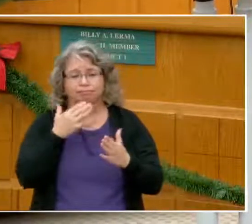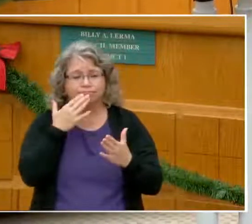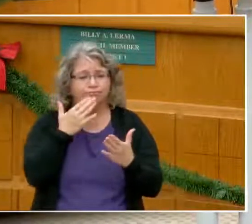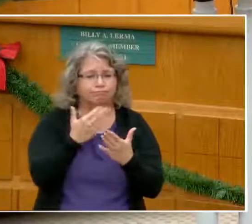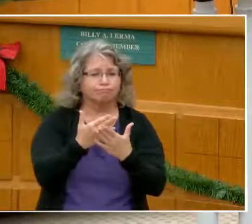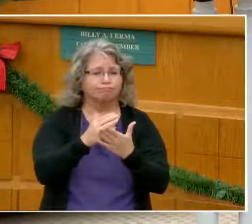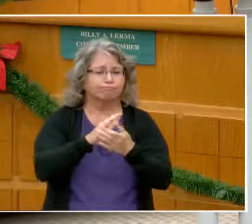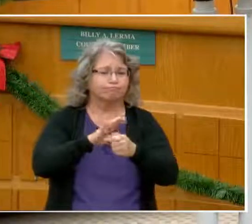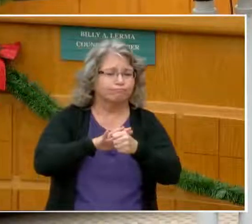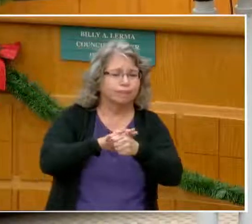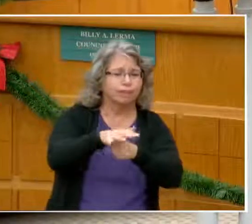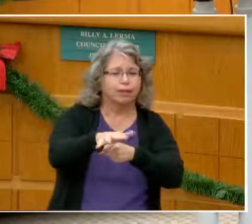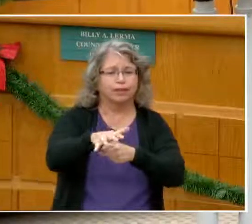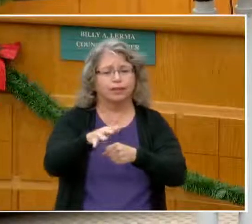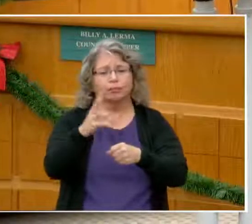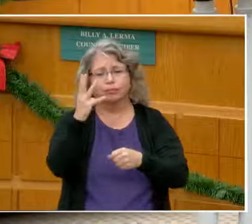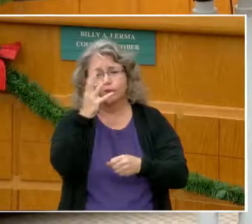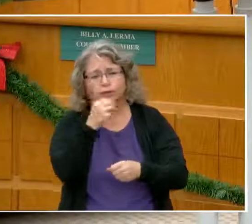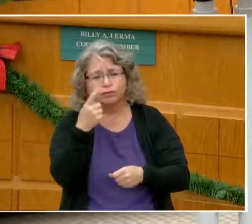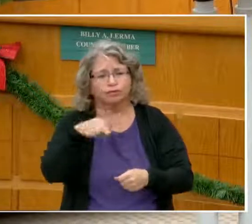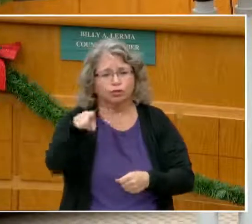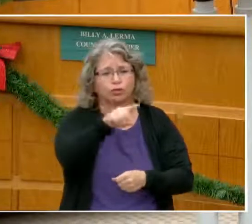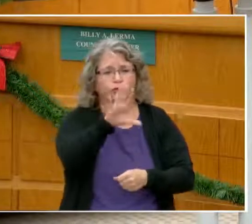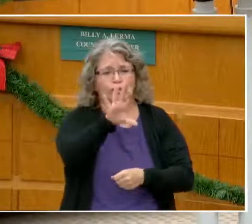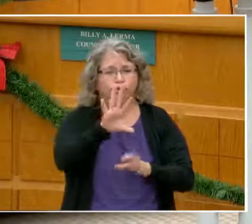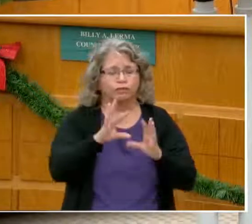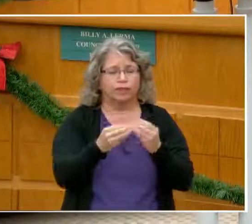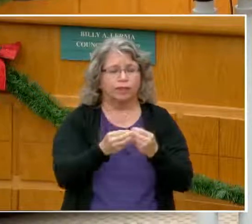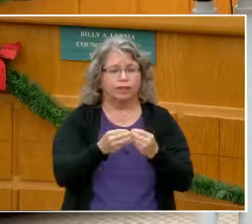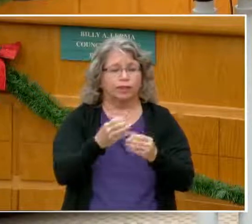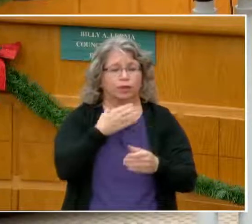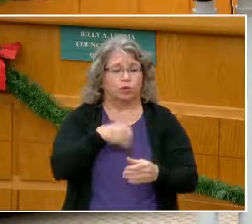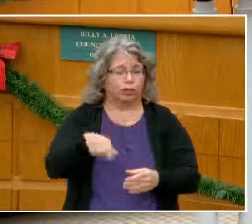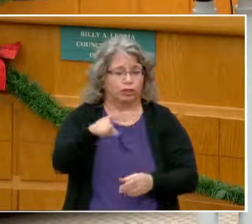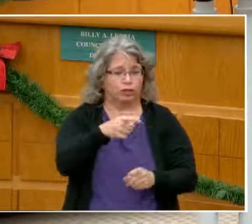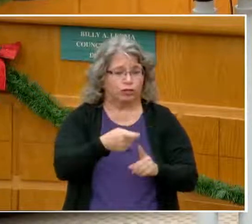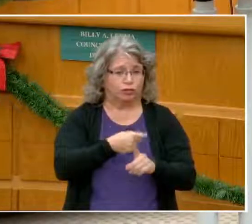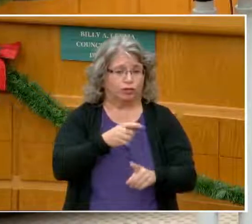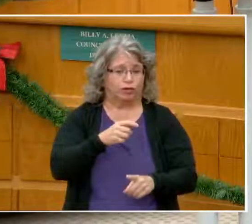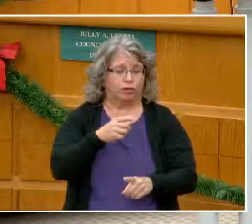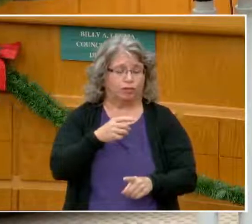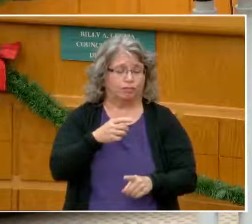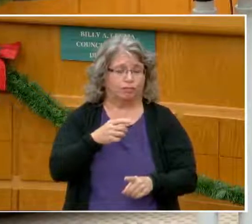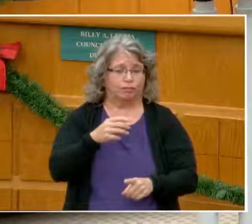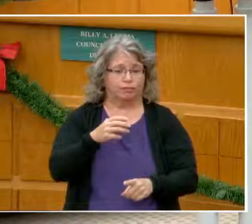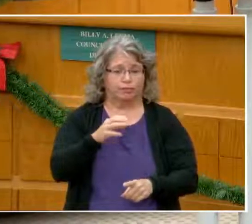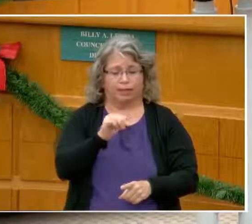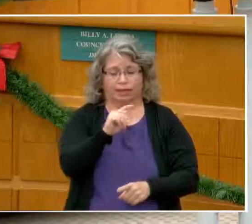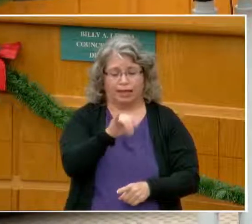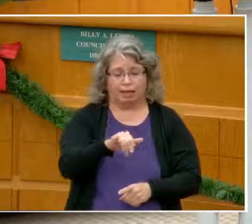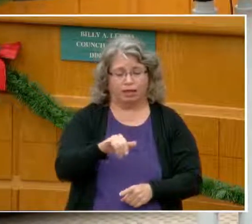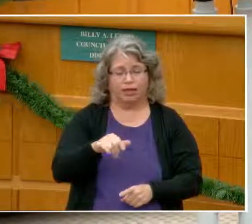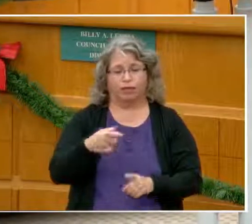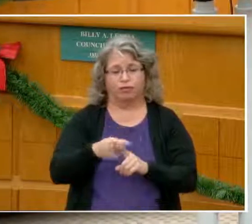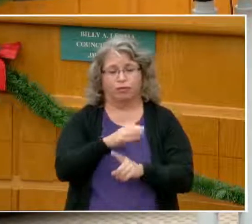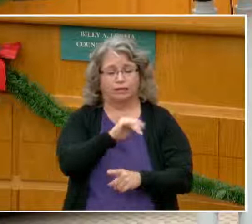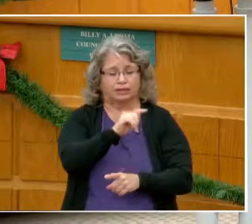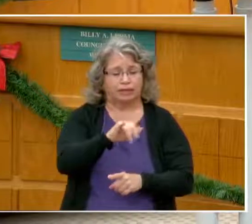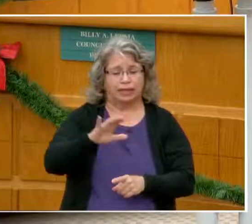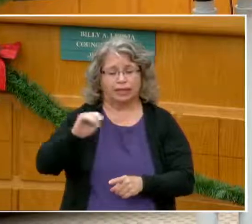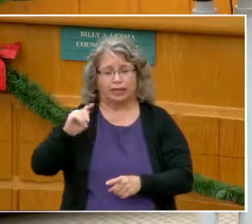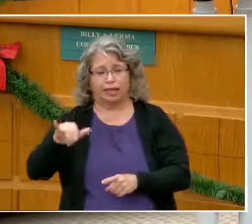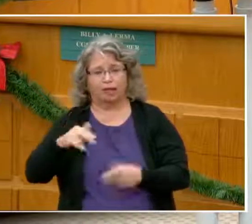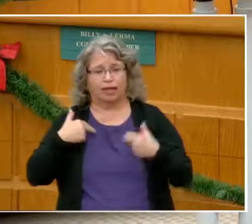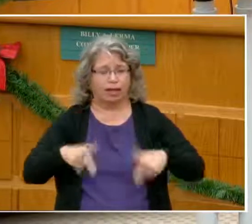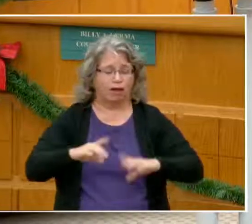for you and your family. Wishing you, on behalf of Nueces County, behalf of our City County Health District, a wonderful